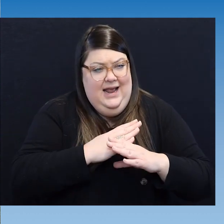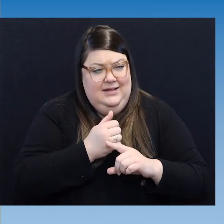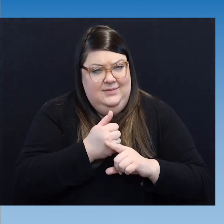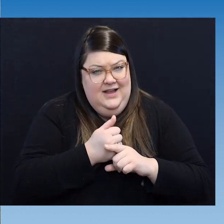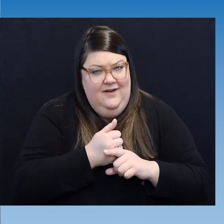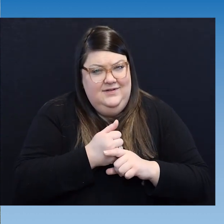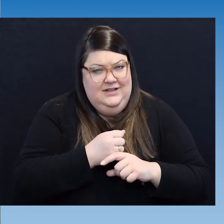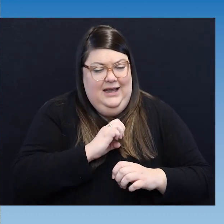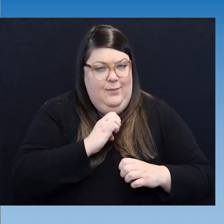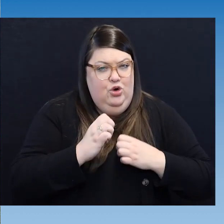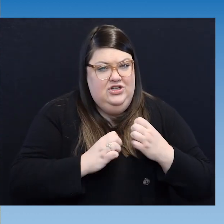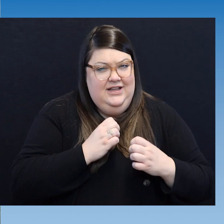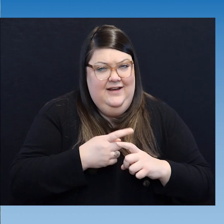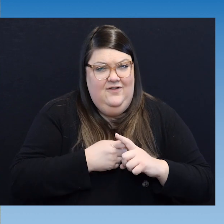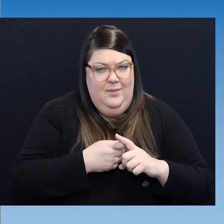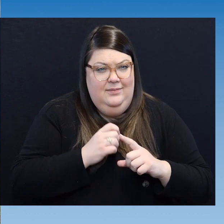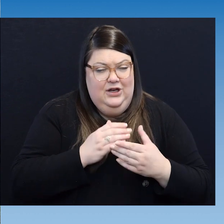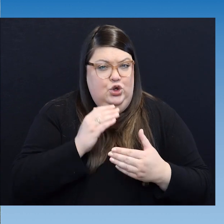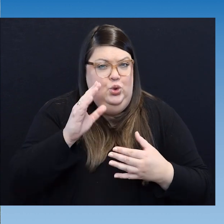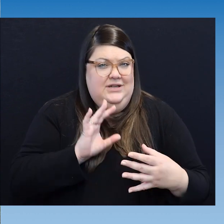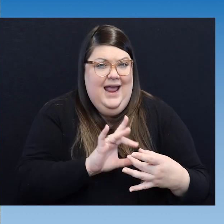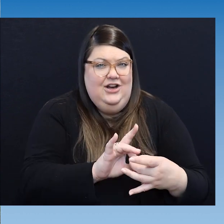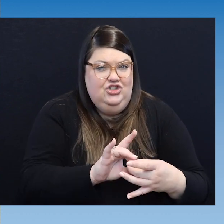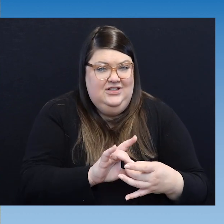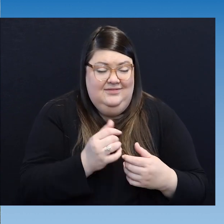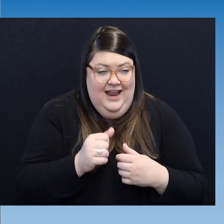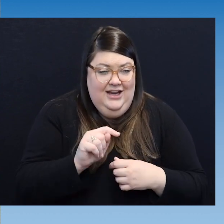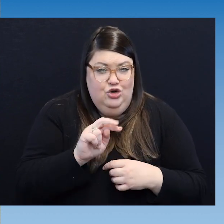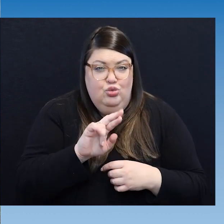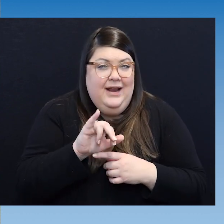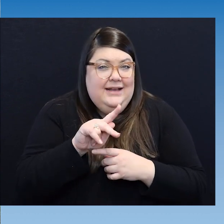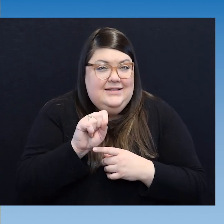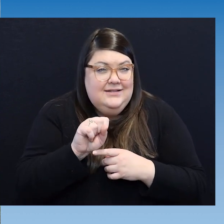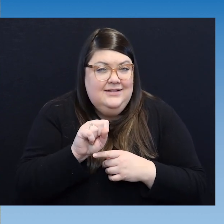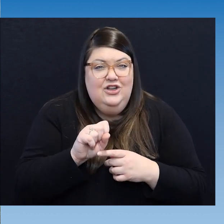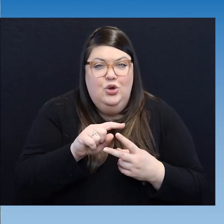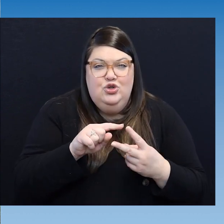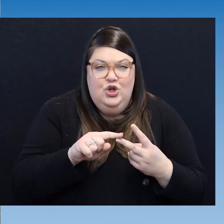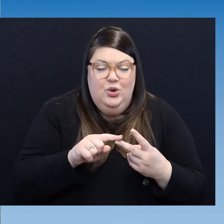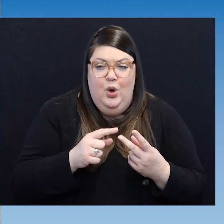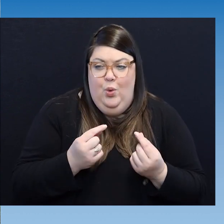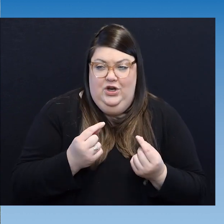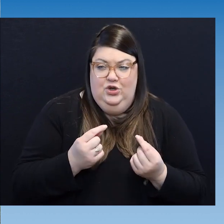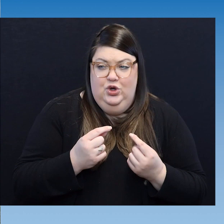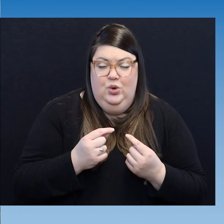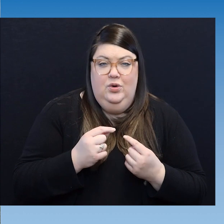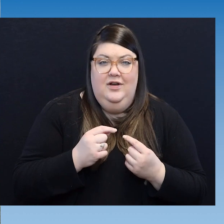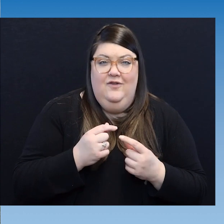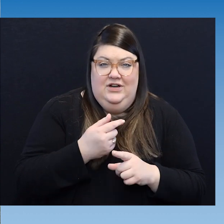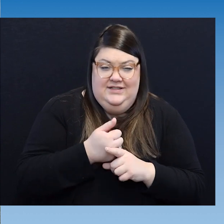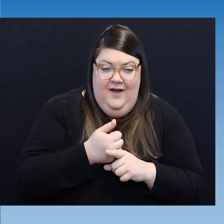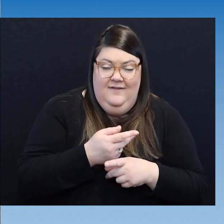from becoming too attached to the dying person. Are there any tricks of the trade? So kind of two-part question. What do you do